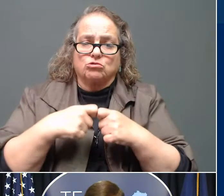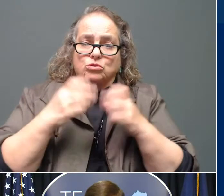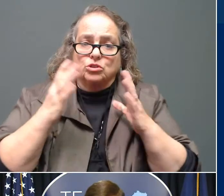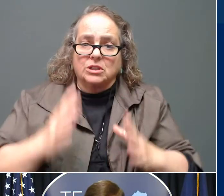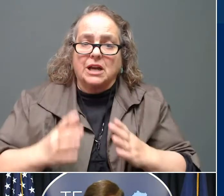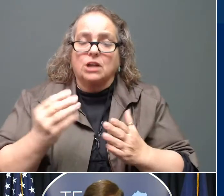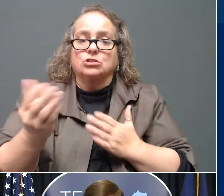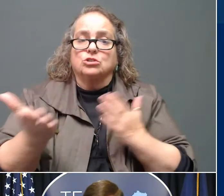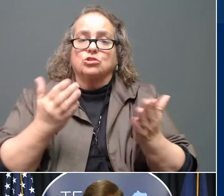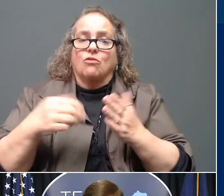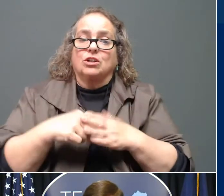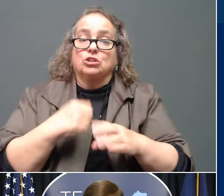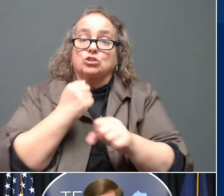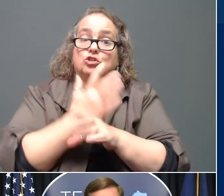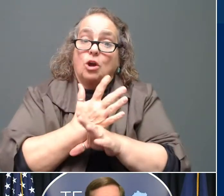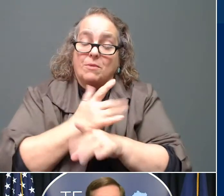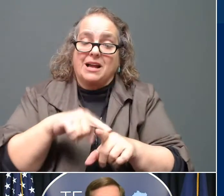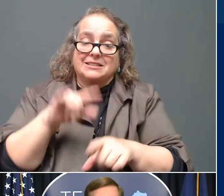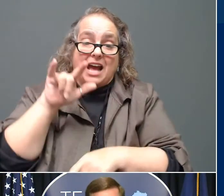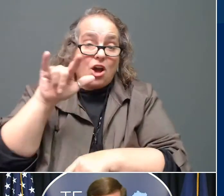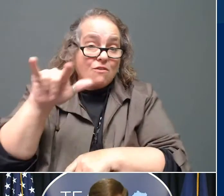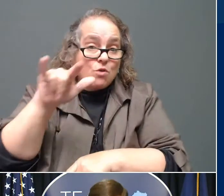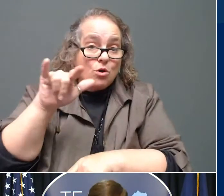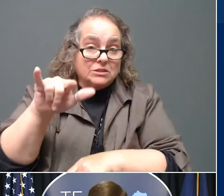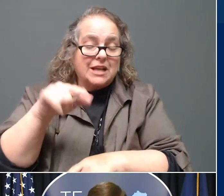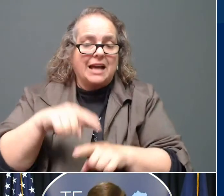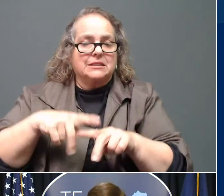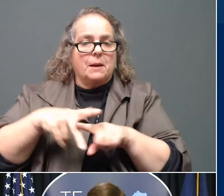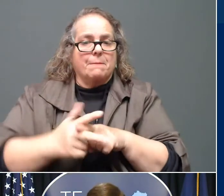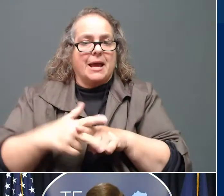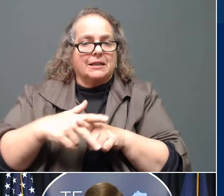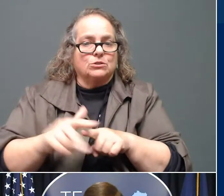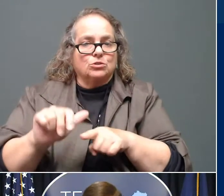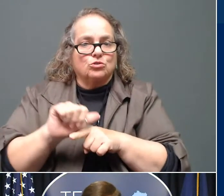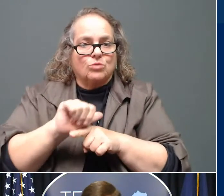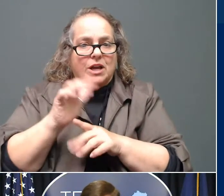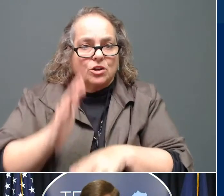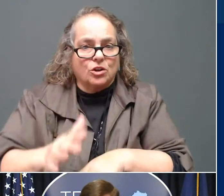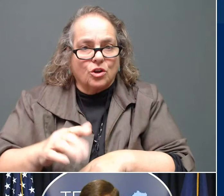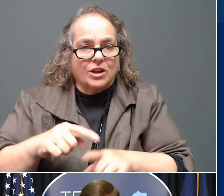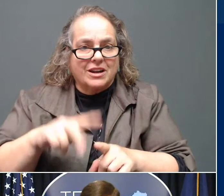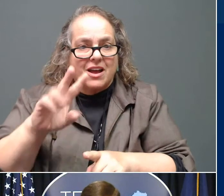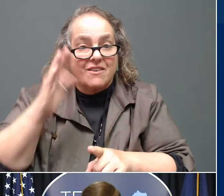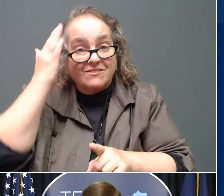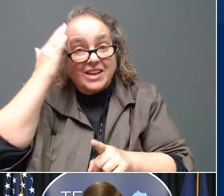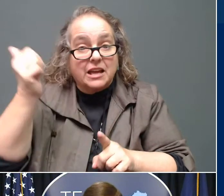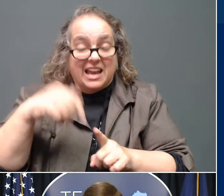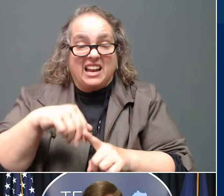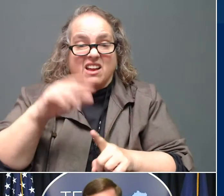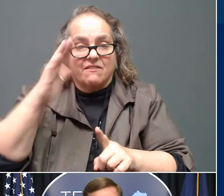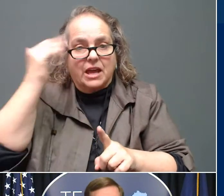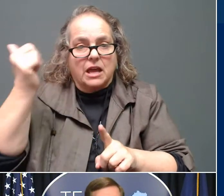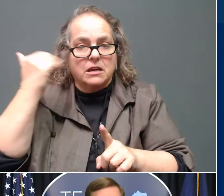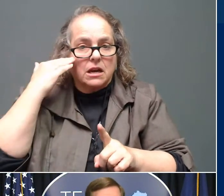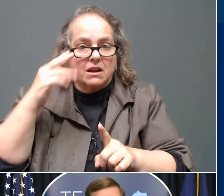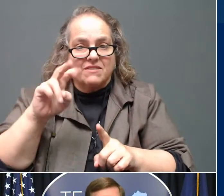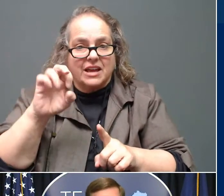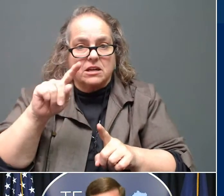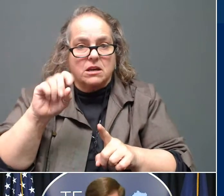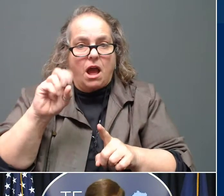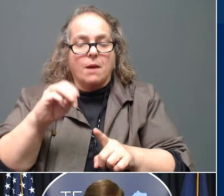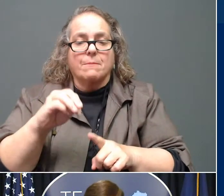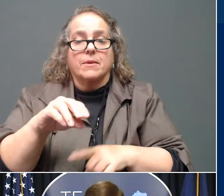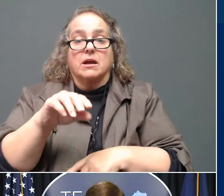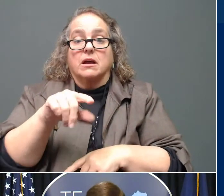Air Force as a maintenance trainer for aircraft during Vietnam. Doc loved the outdoors. Lake Barkley was his